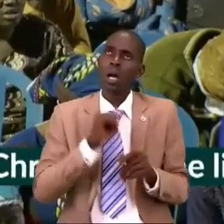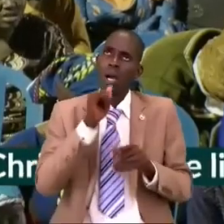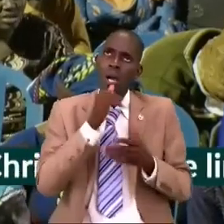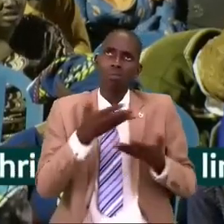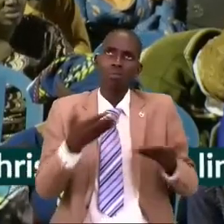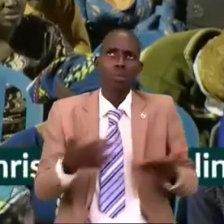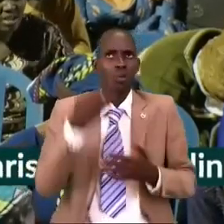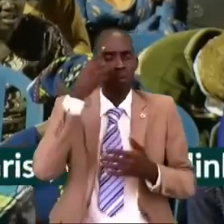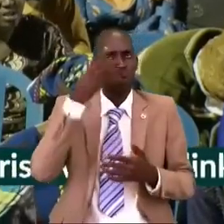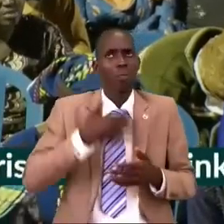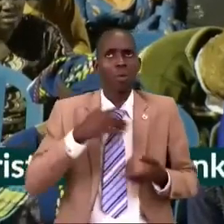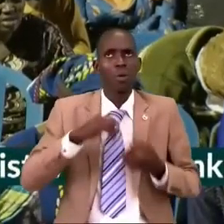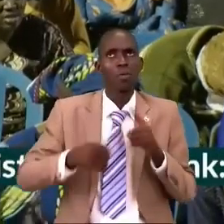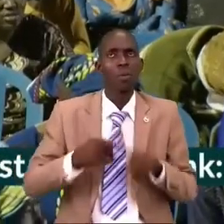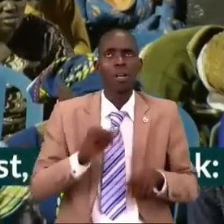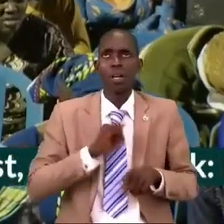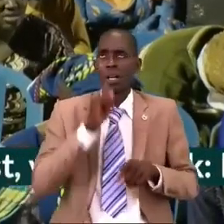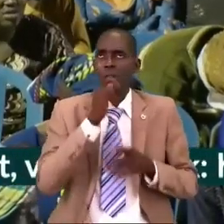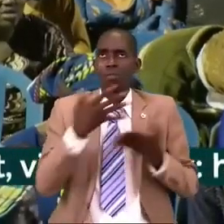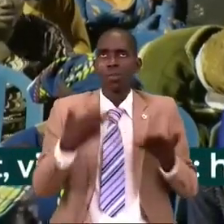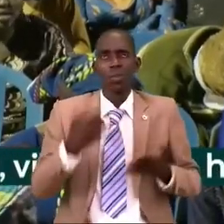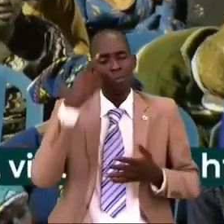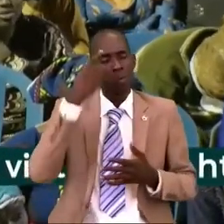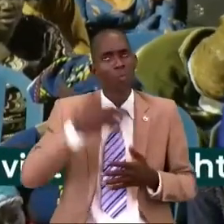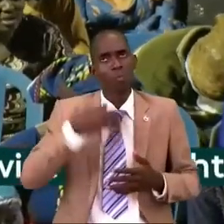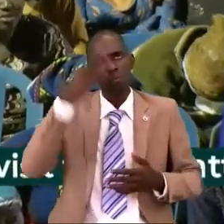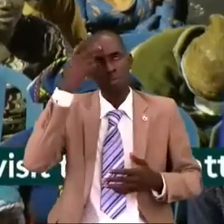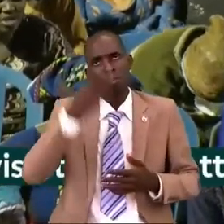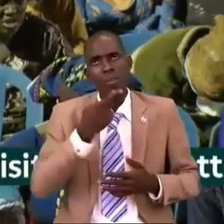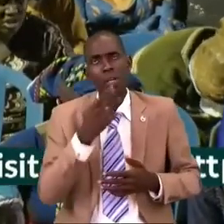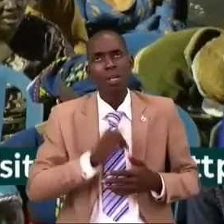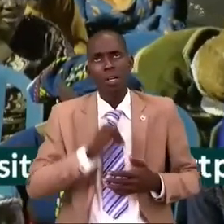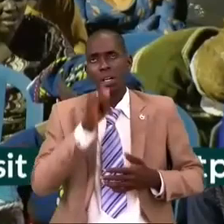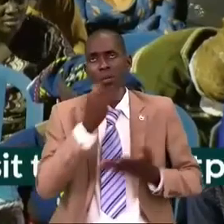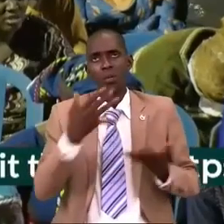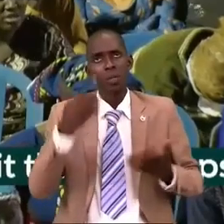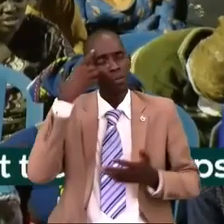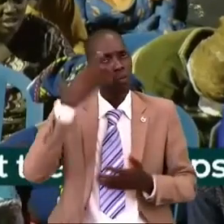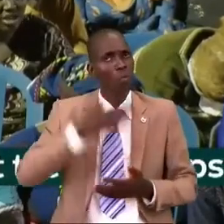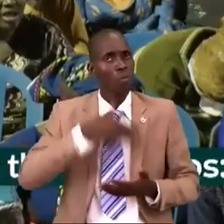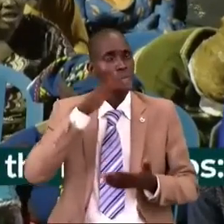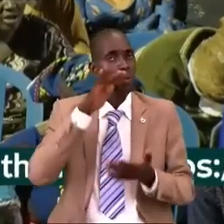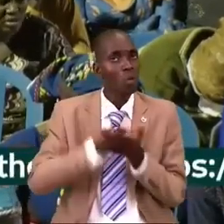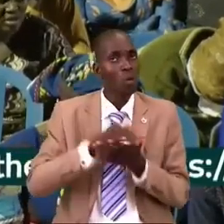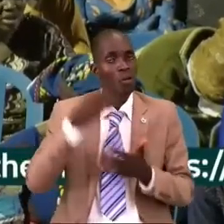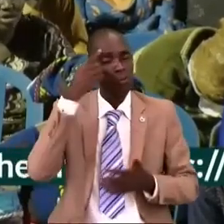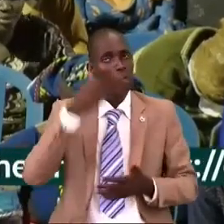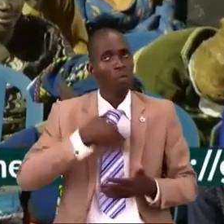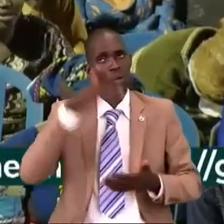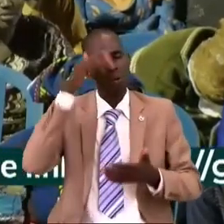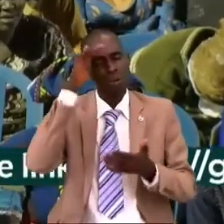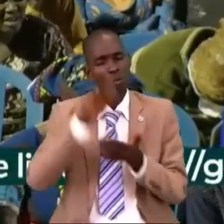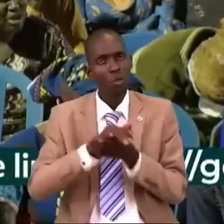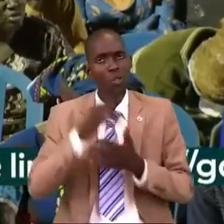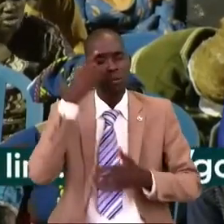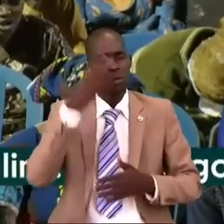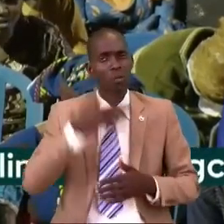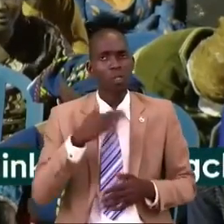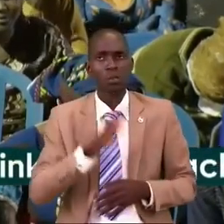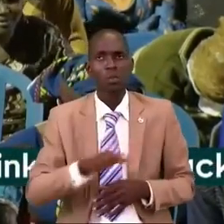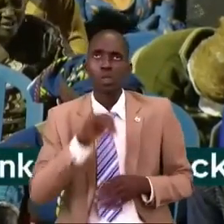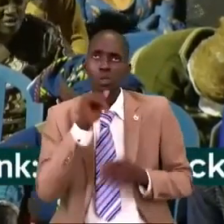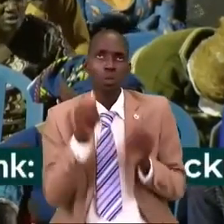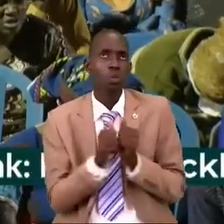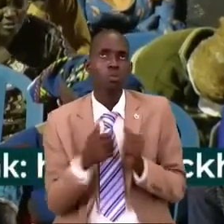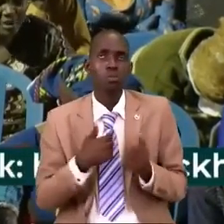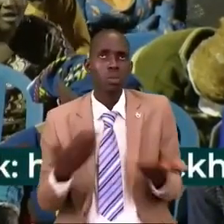my left-hand side, if you are done, can you wave at me? Can you wave at me, the counselors? If you are done there, please wave your